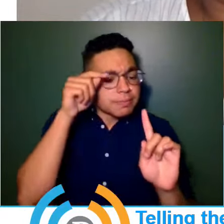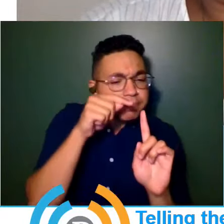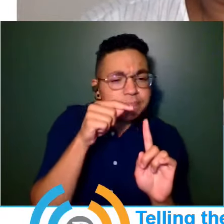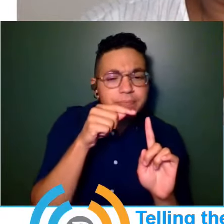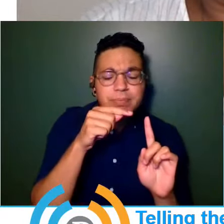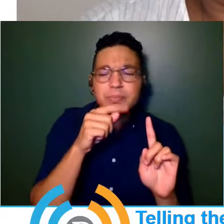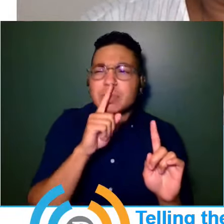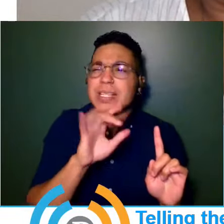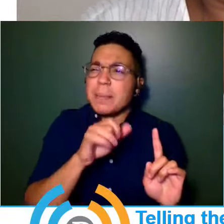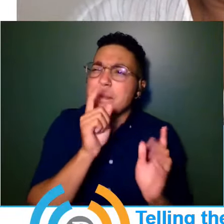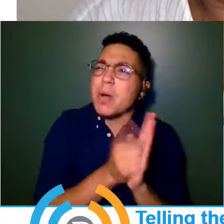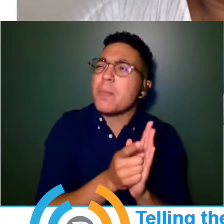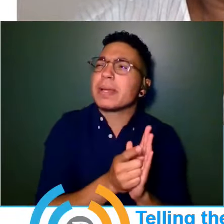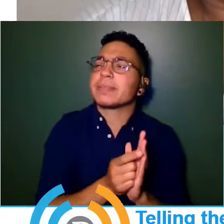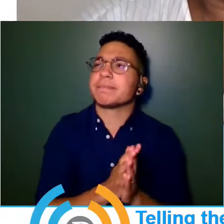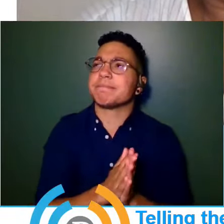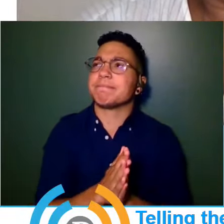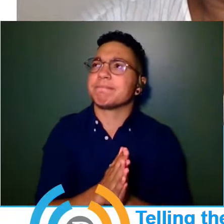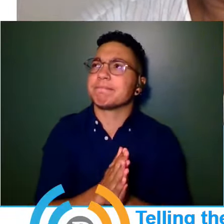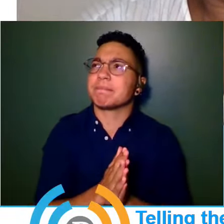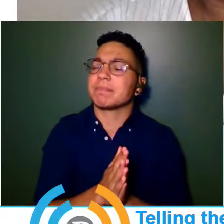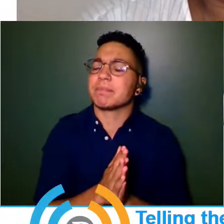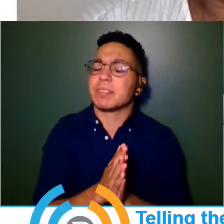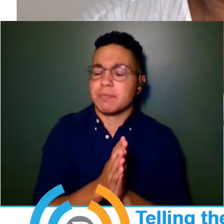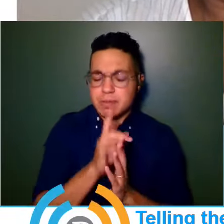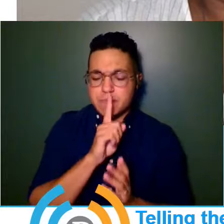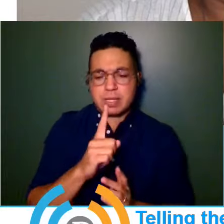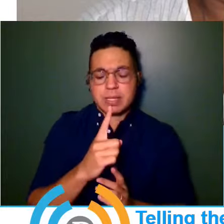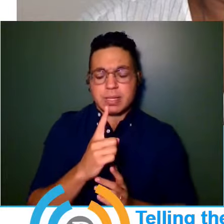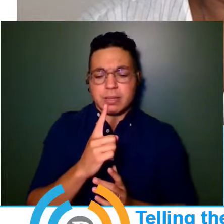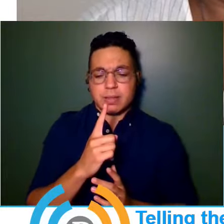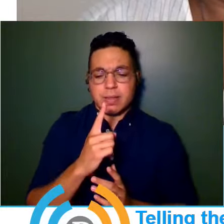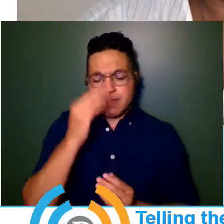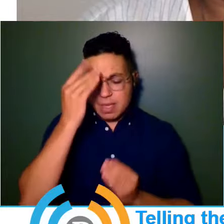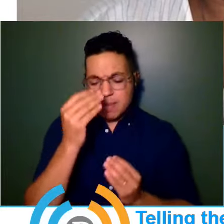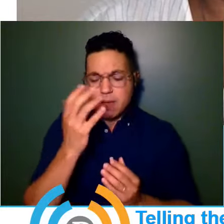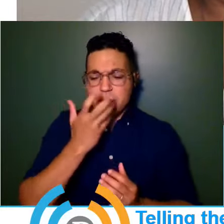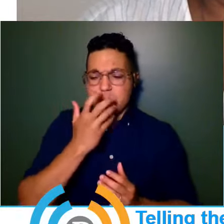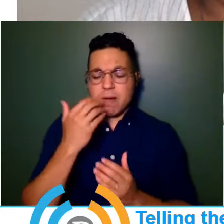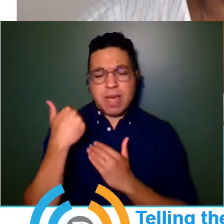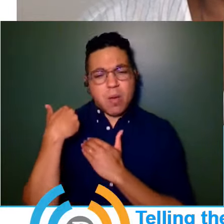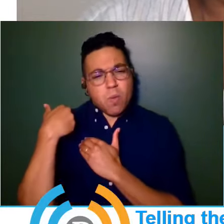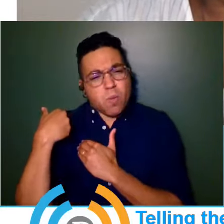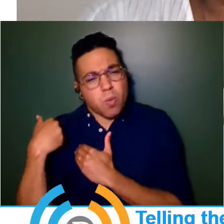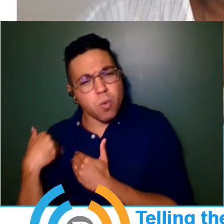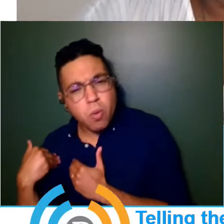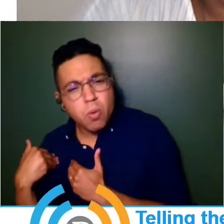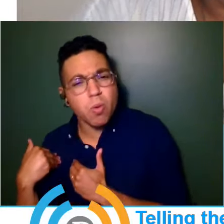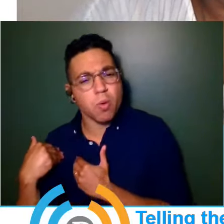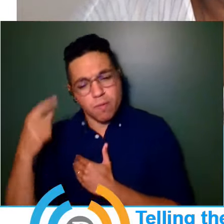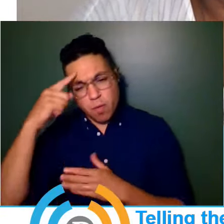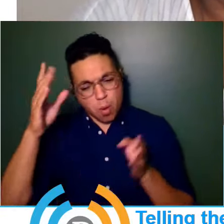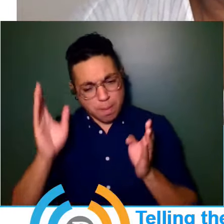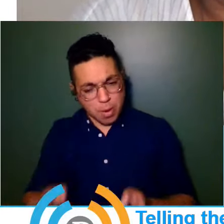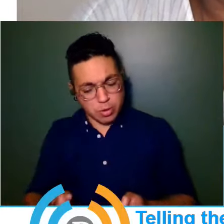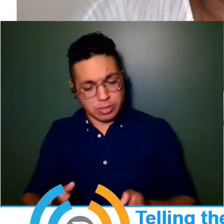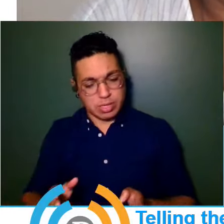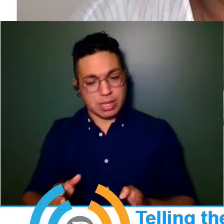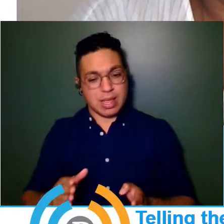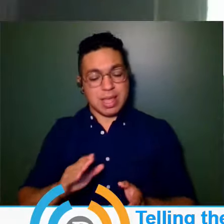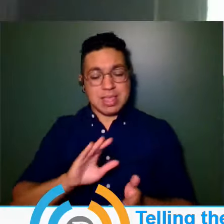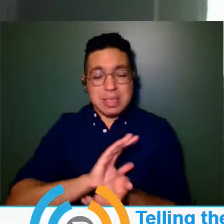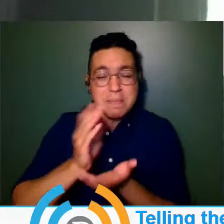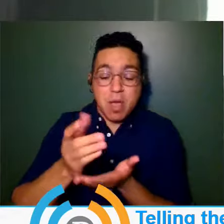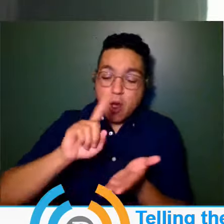it spoke to me about the weight that bears down on someone and the body of research to back that